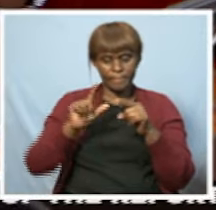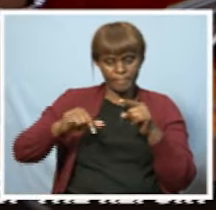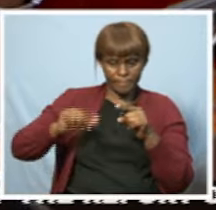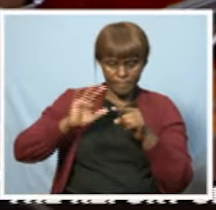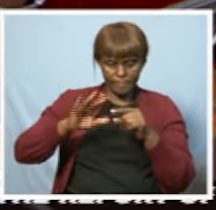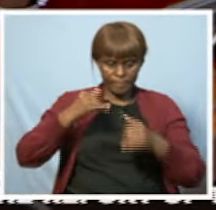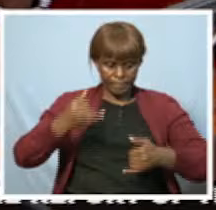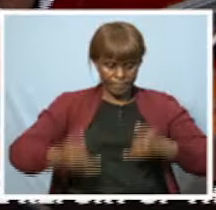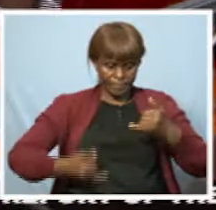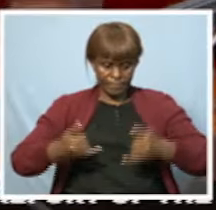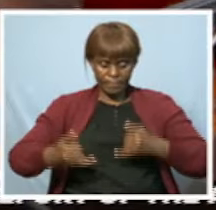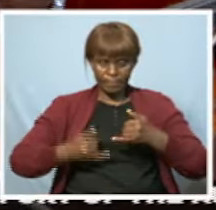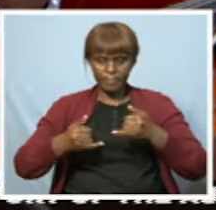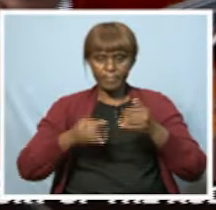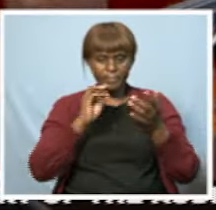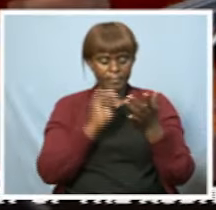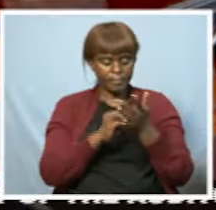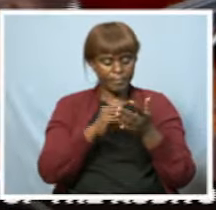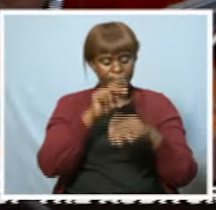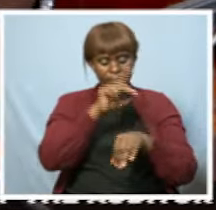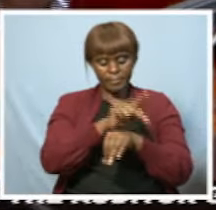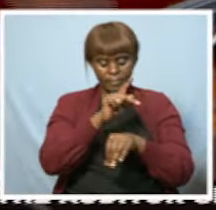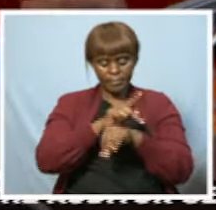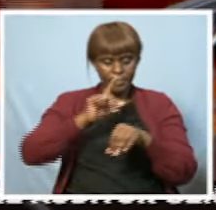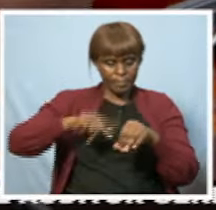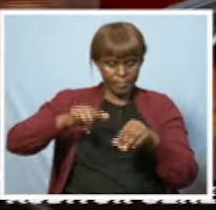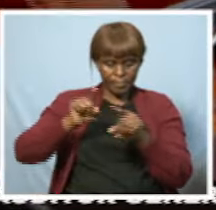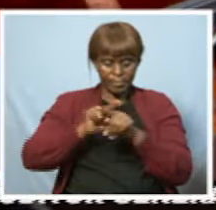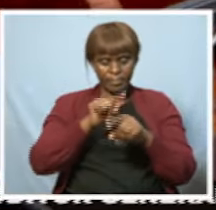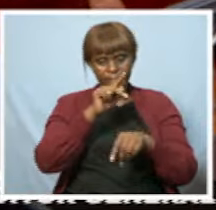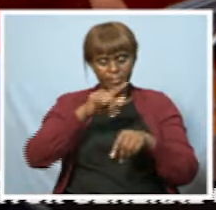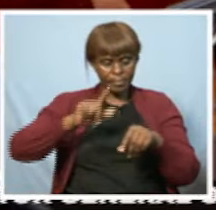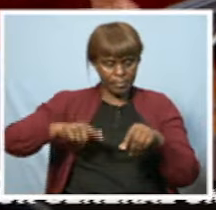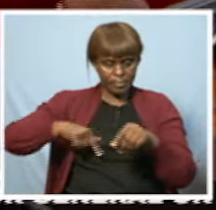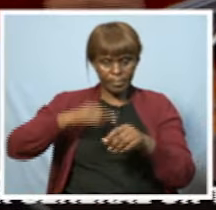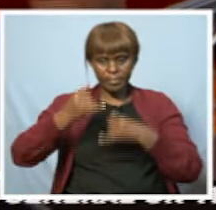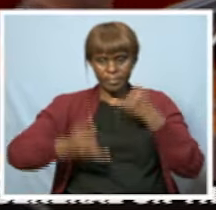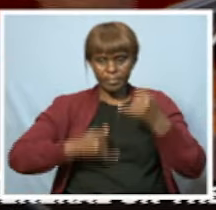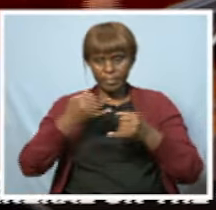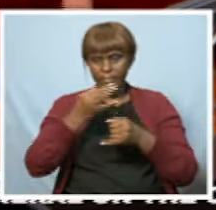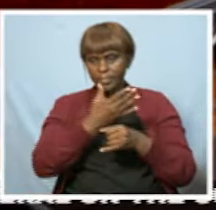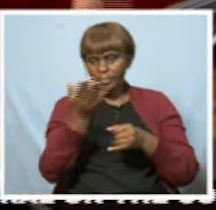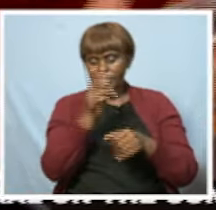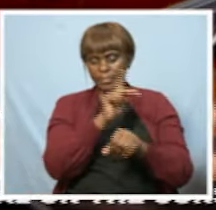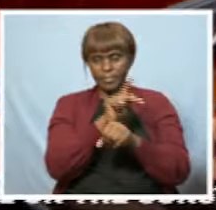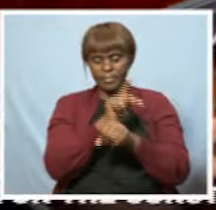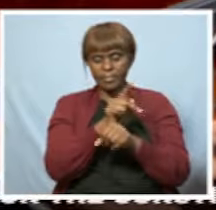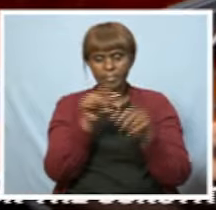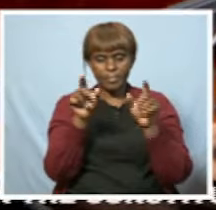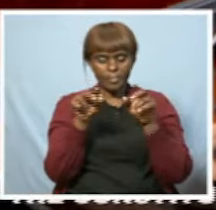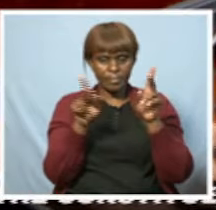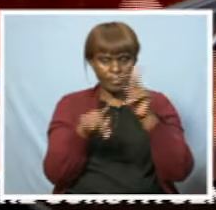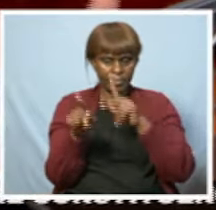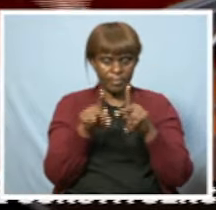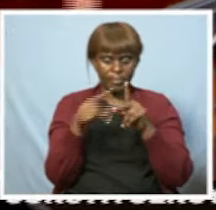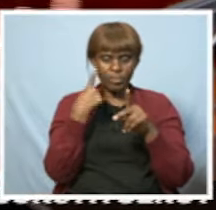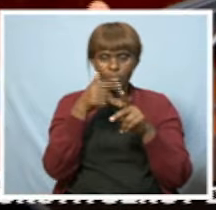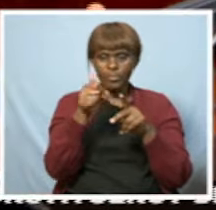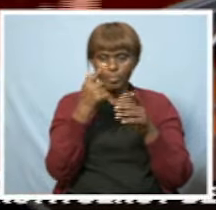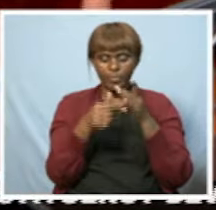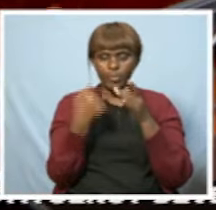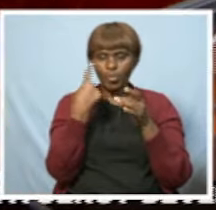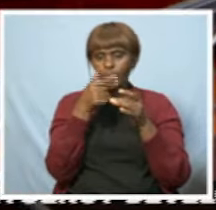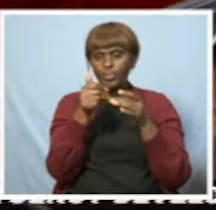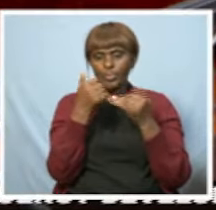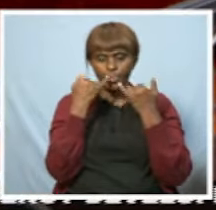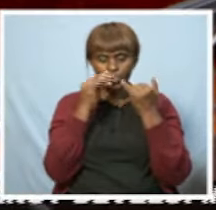the enjoyment. When projects delay, it delays the enjoyment of the project by the ordinary people, who are the ones